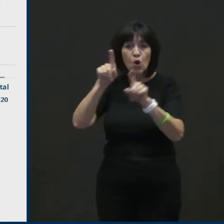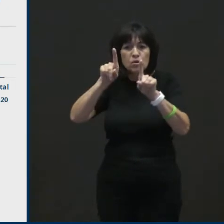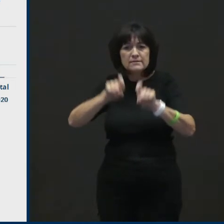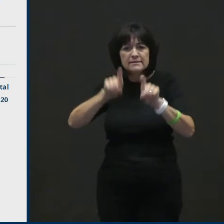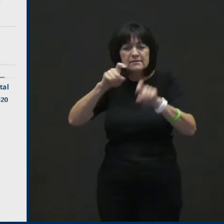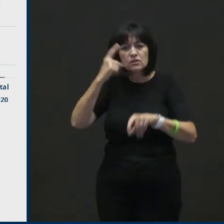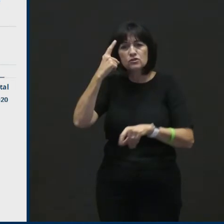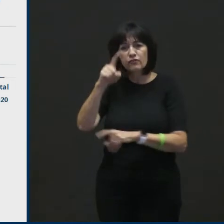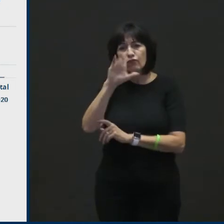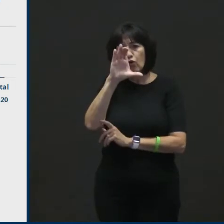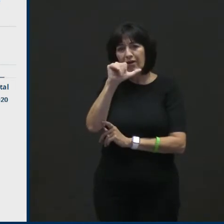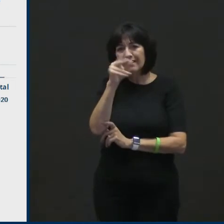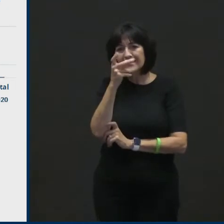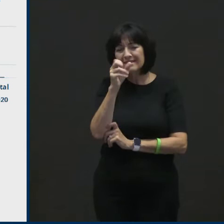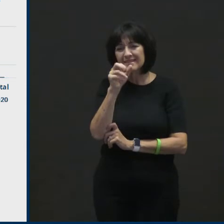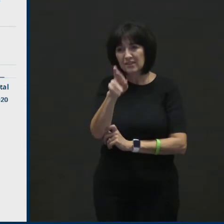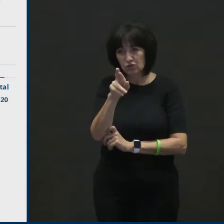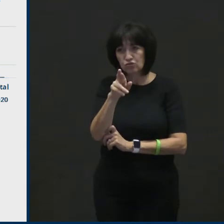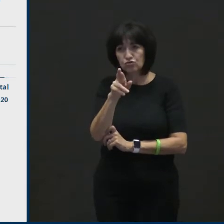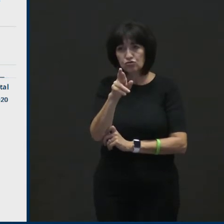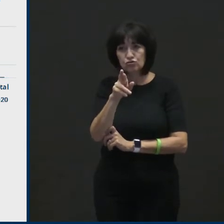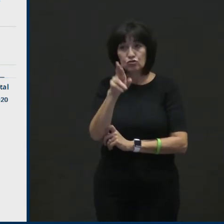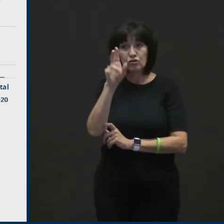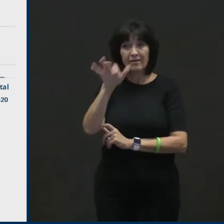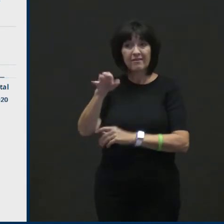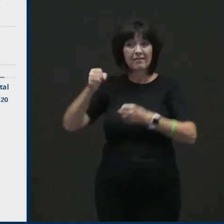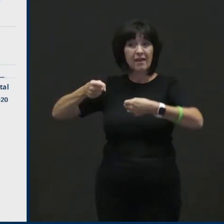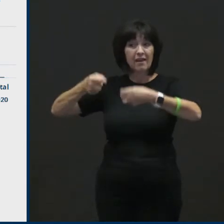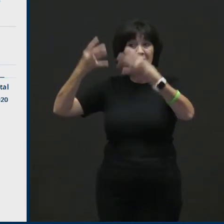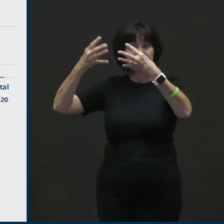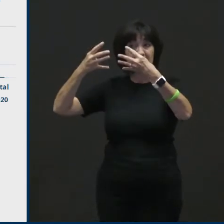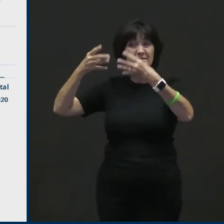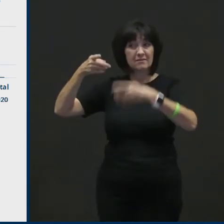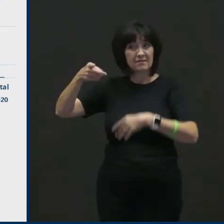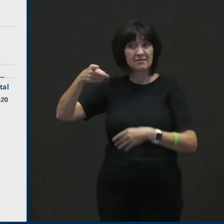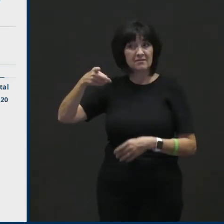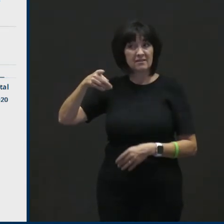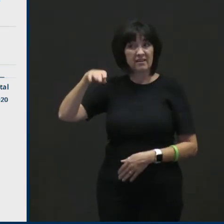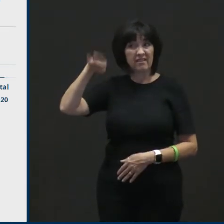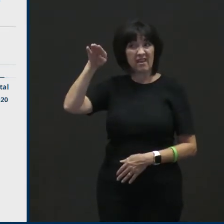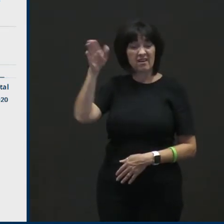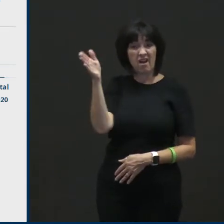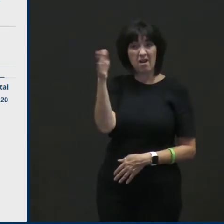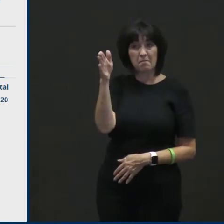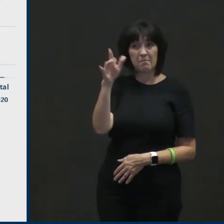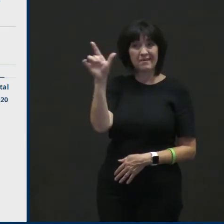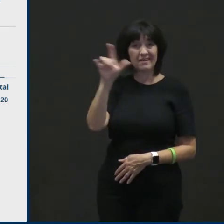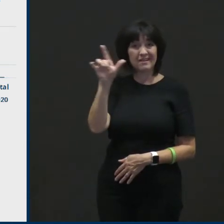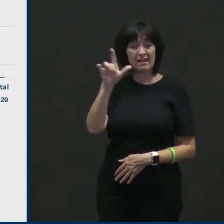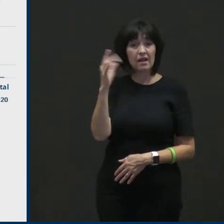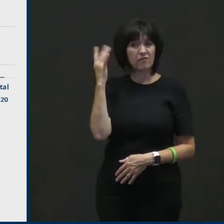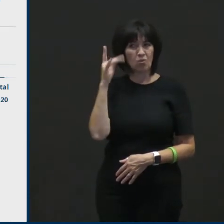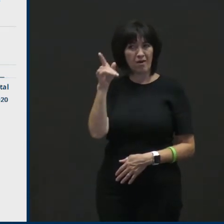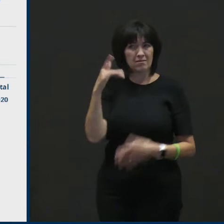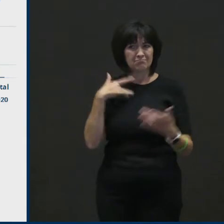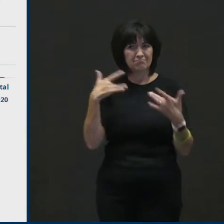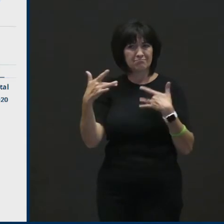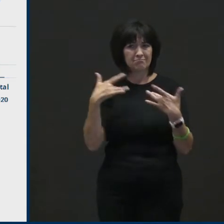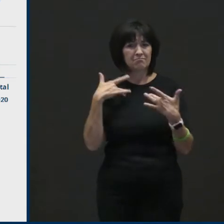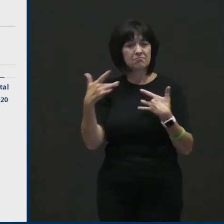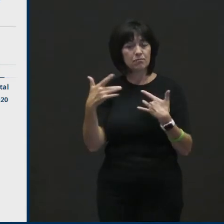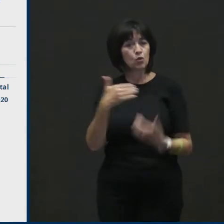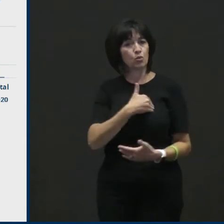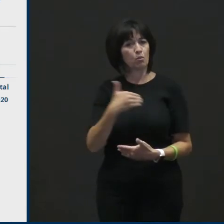this chart up there on the upper left is really concerning to us. This chart looks at breast